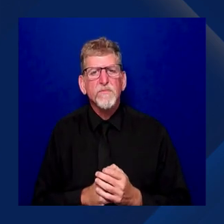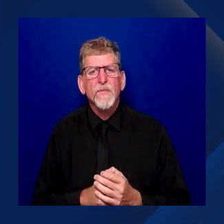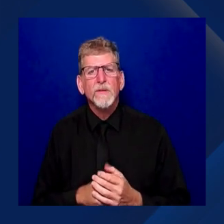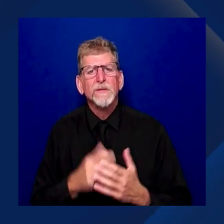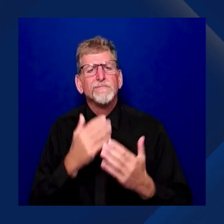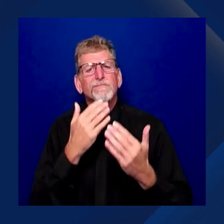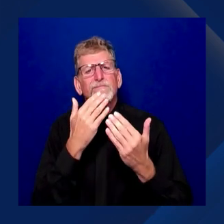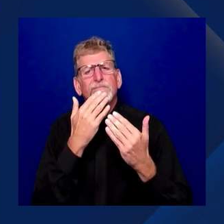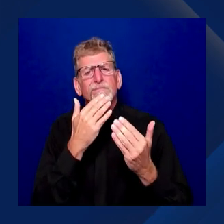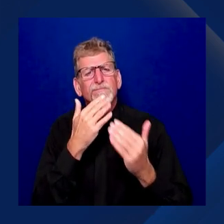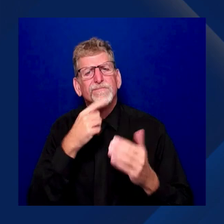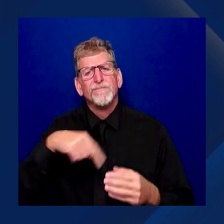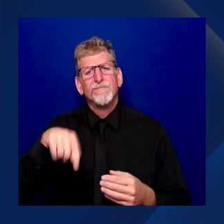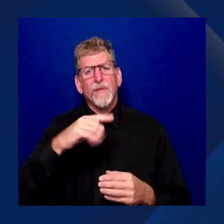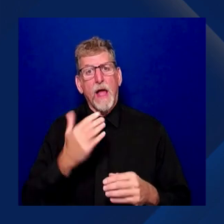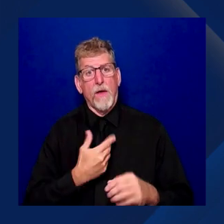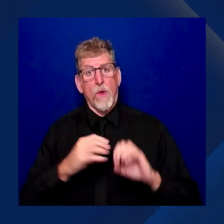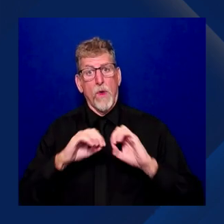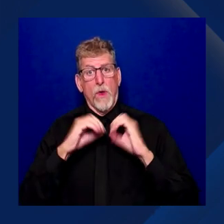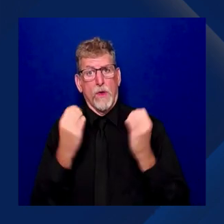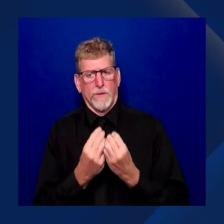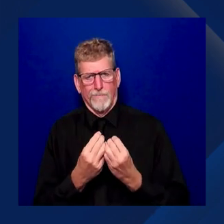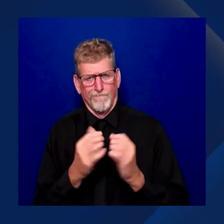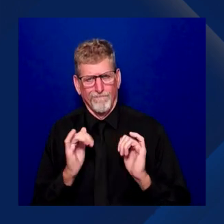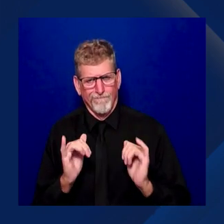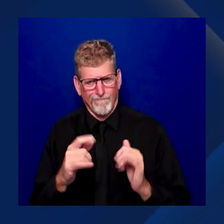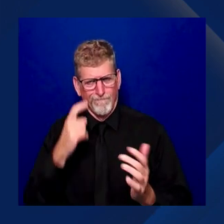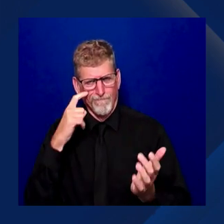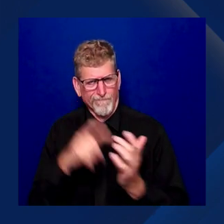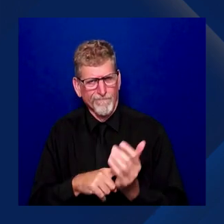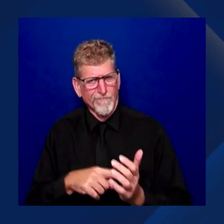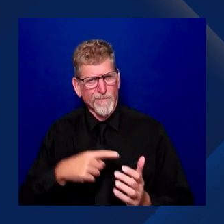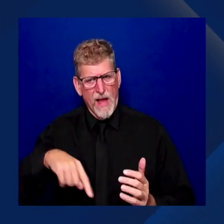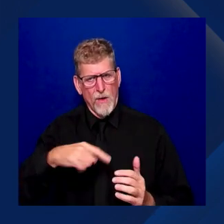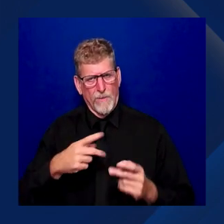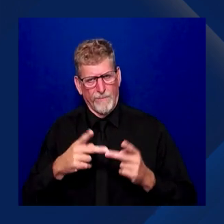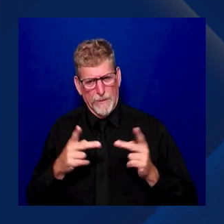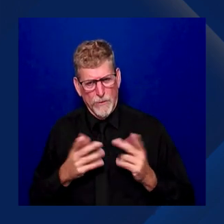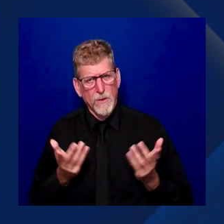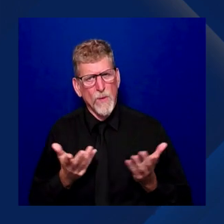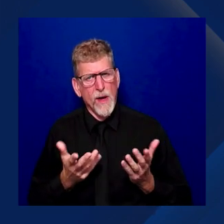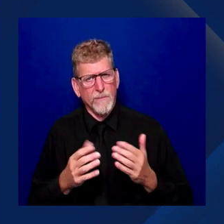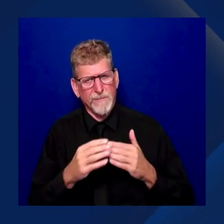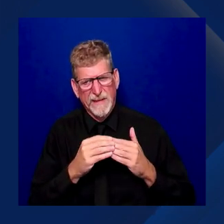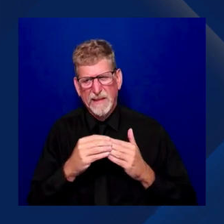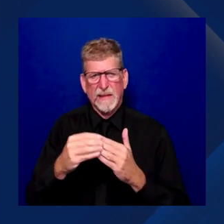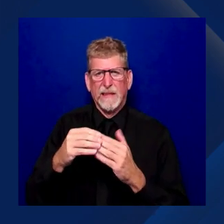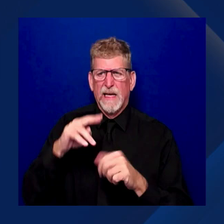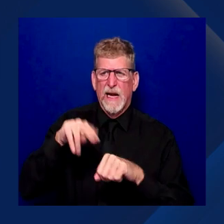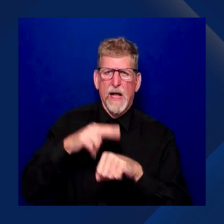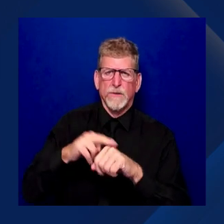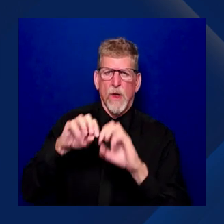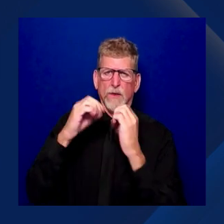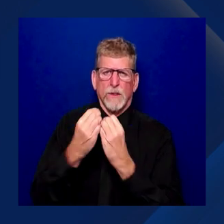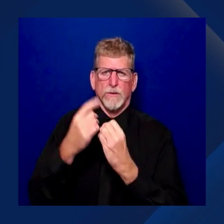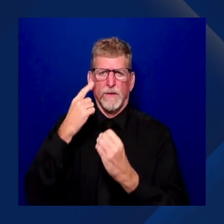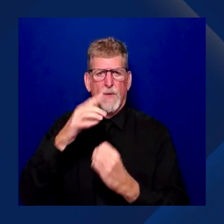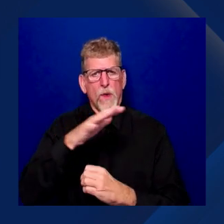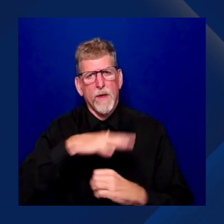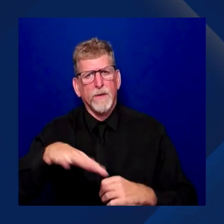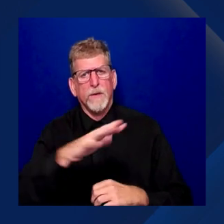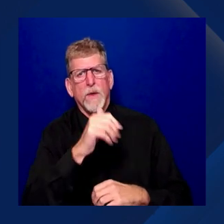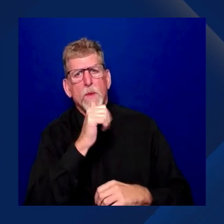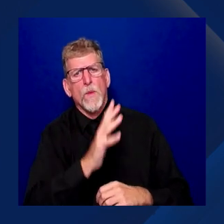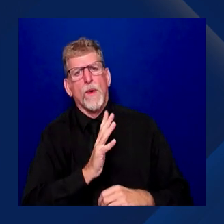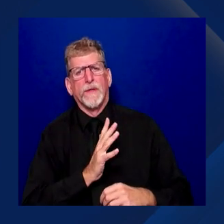recognizes its position as a leading national organization of women's health physicians and treats this responsibility with